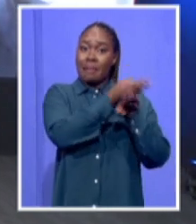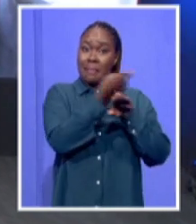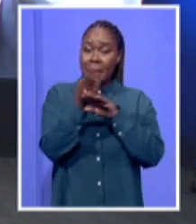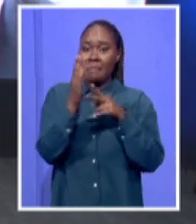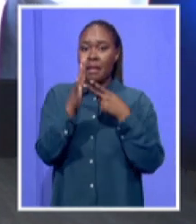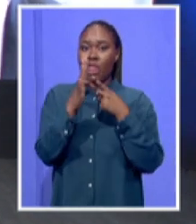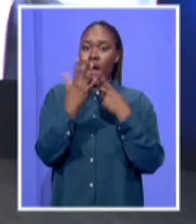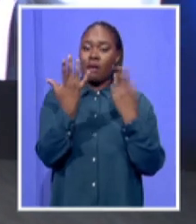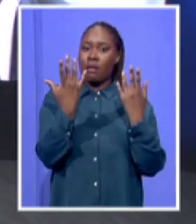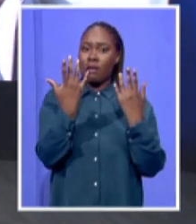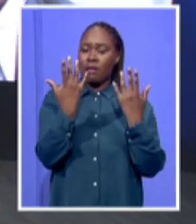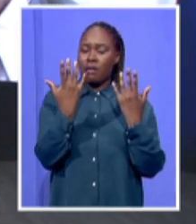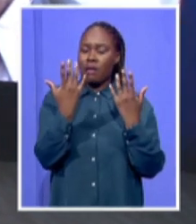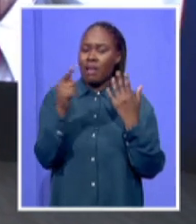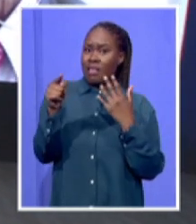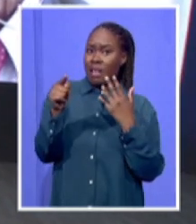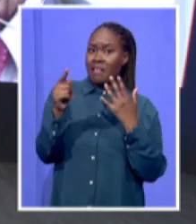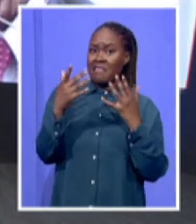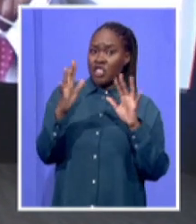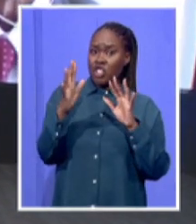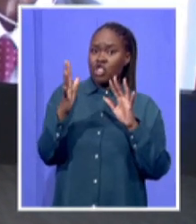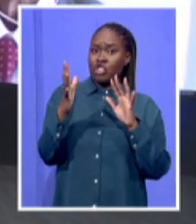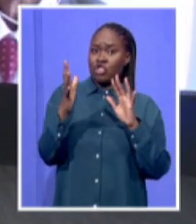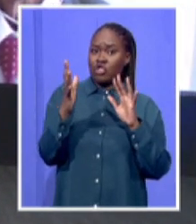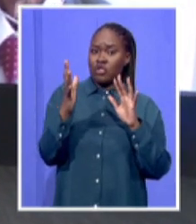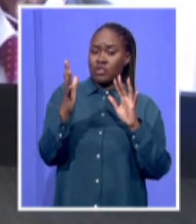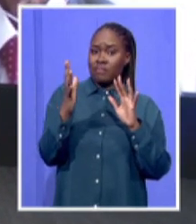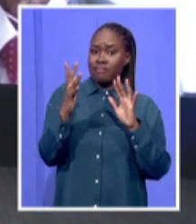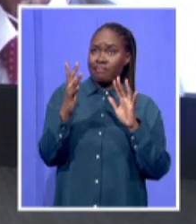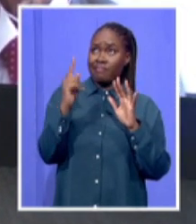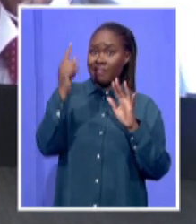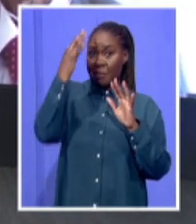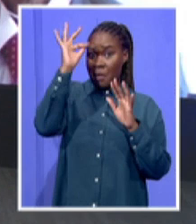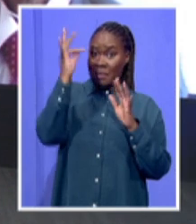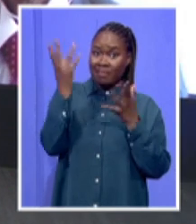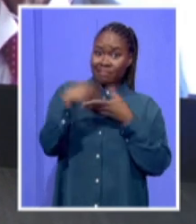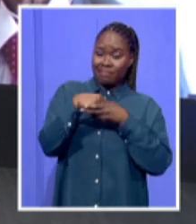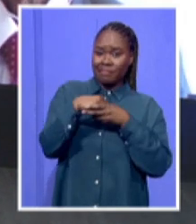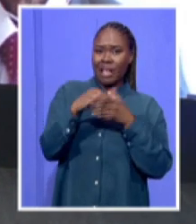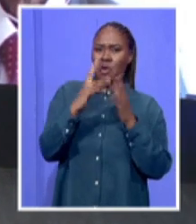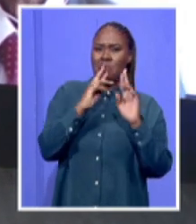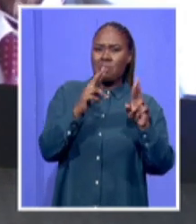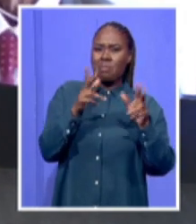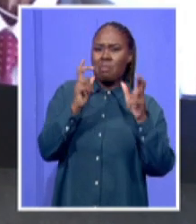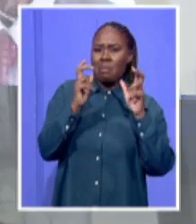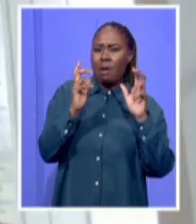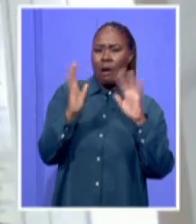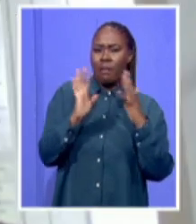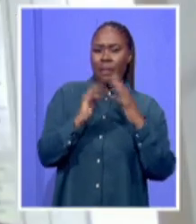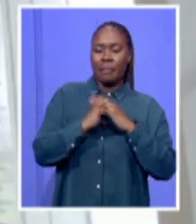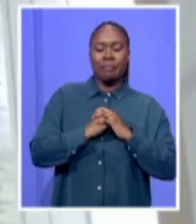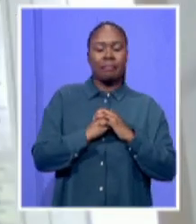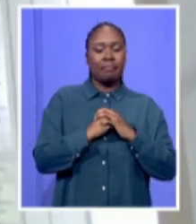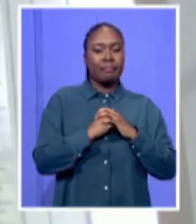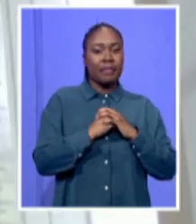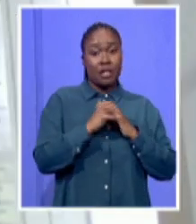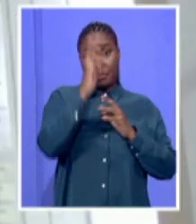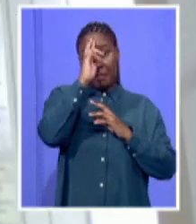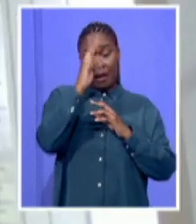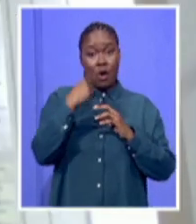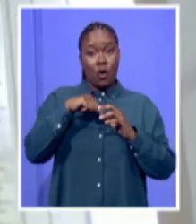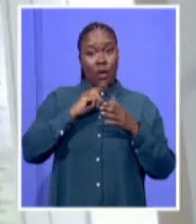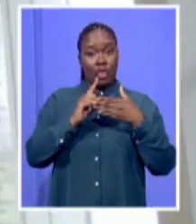this information? How are you responding to it? Yes, so we're part of the global community. We